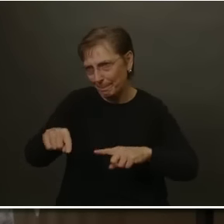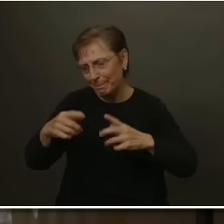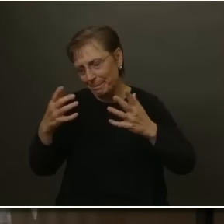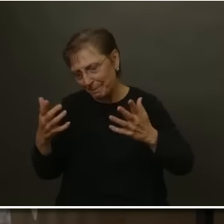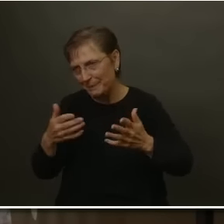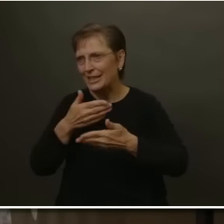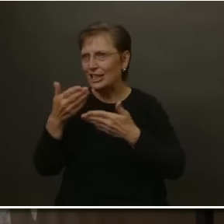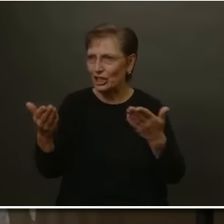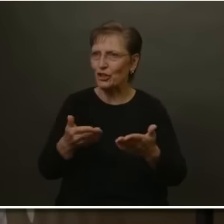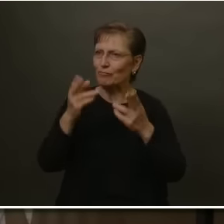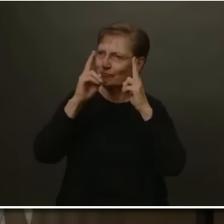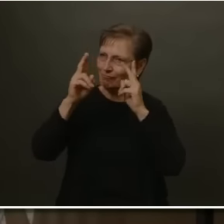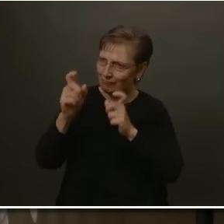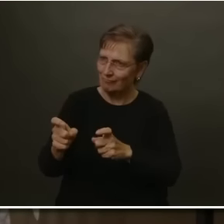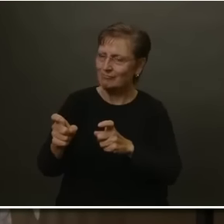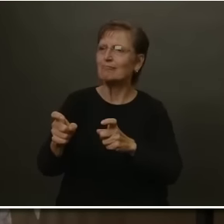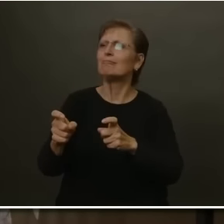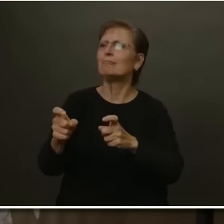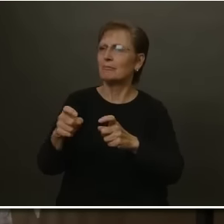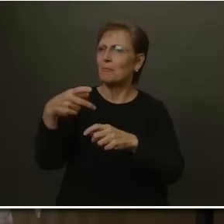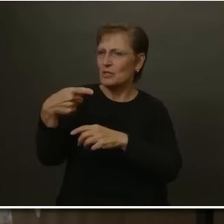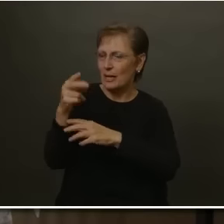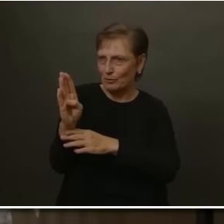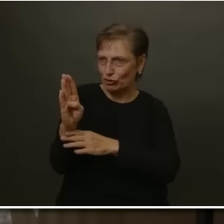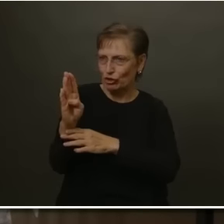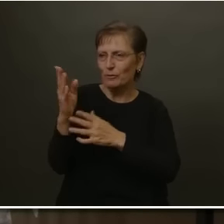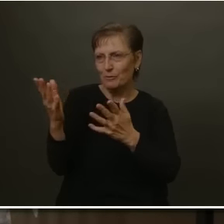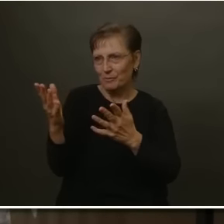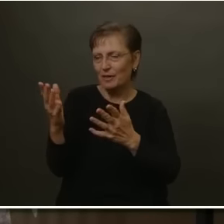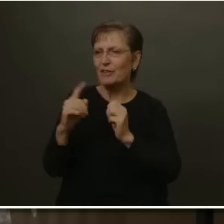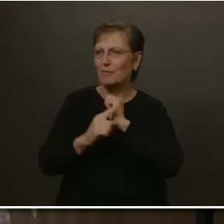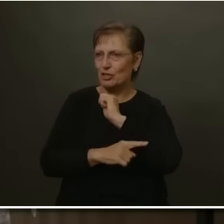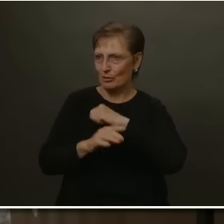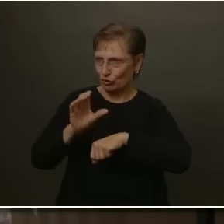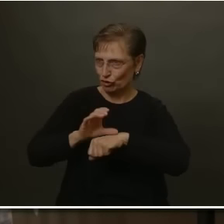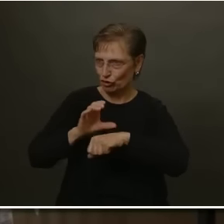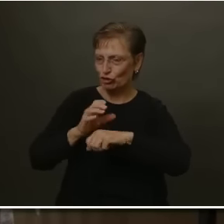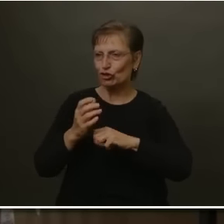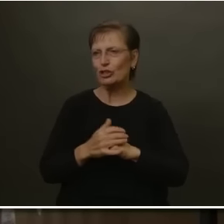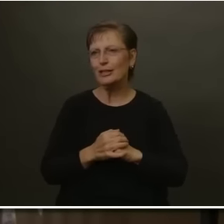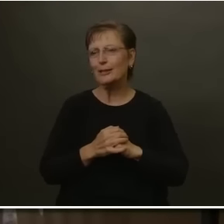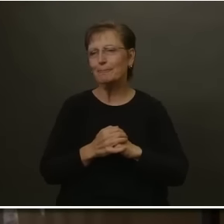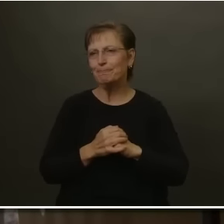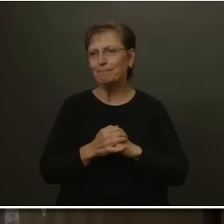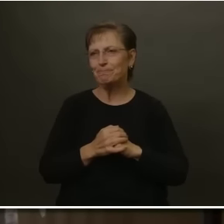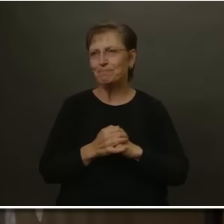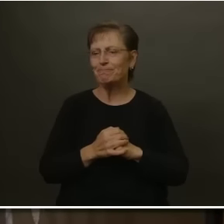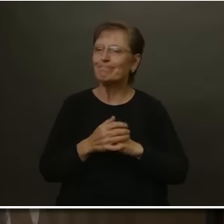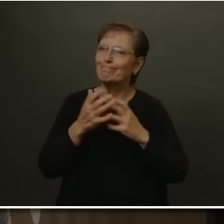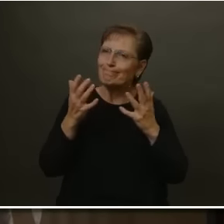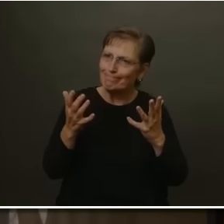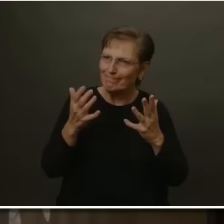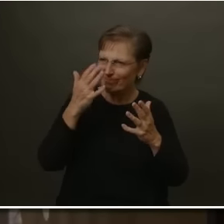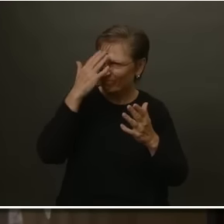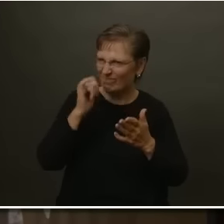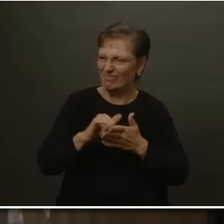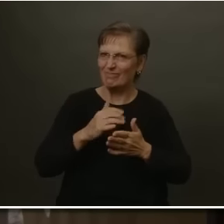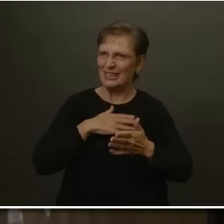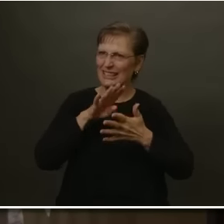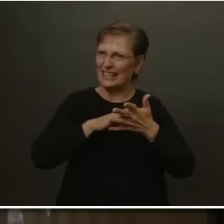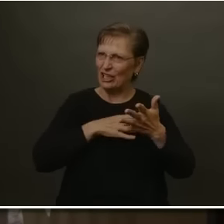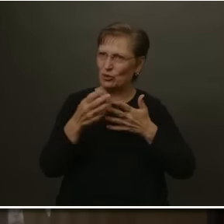your investiture as the presiding bishop of the Episcopal Church. But due to my busy